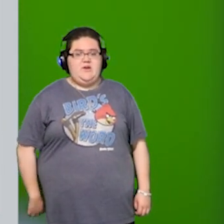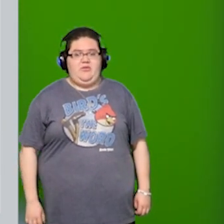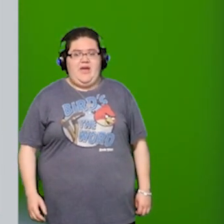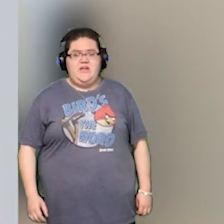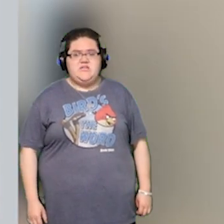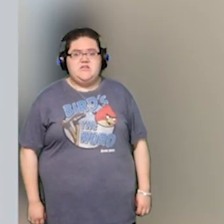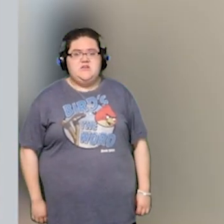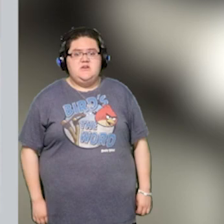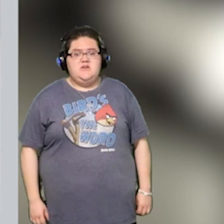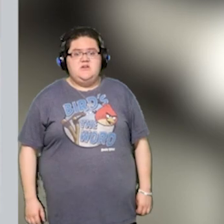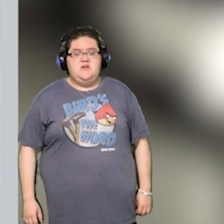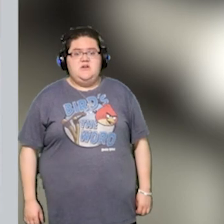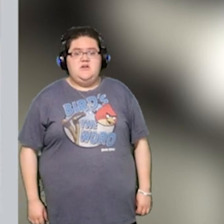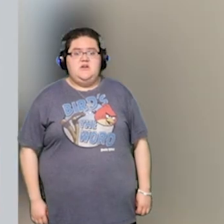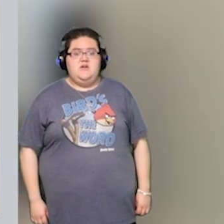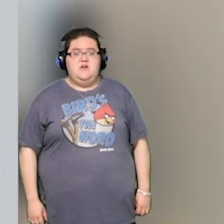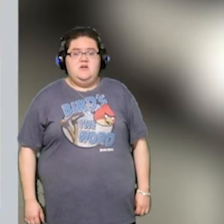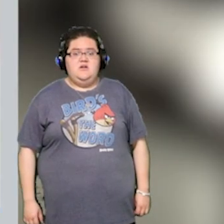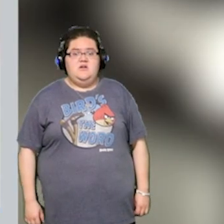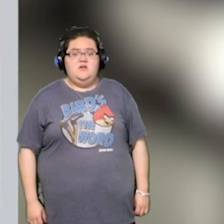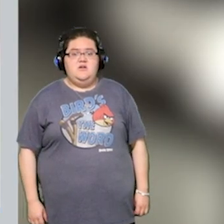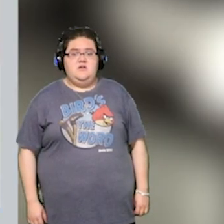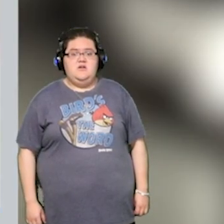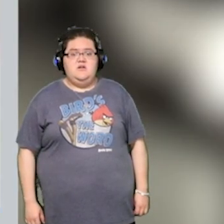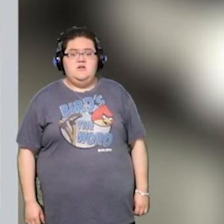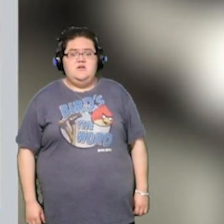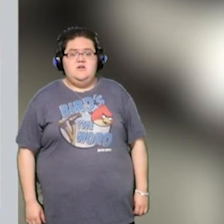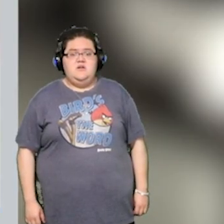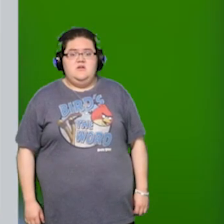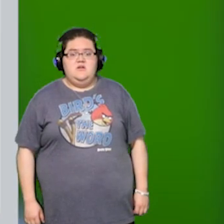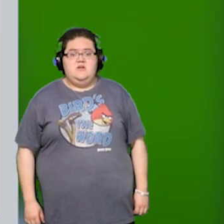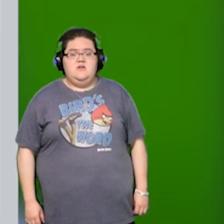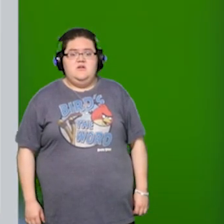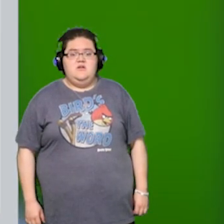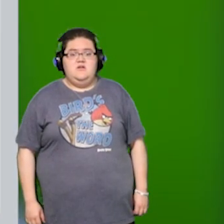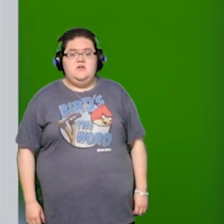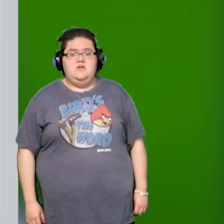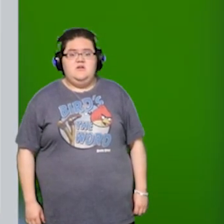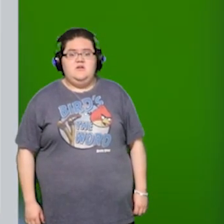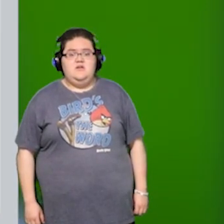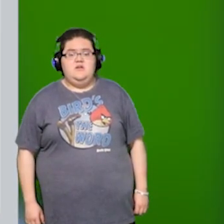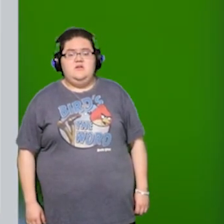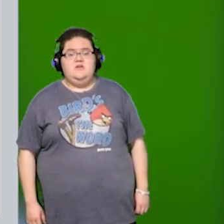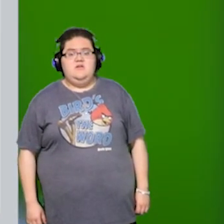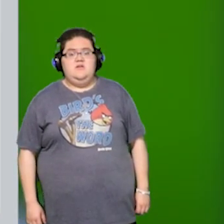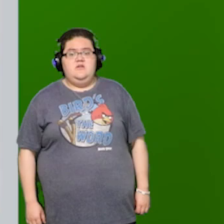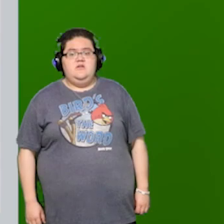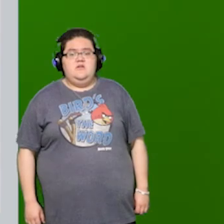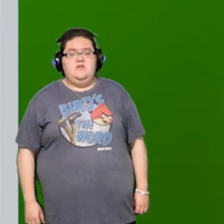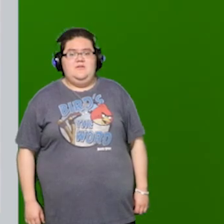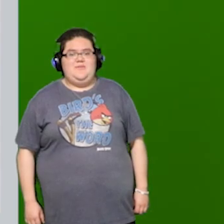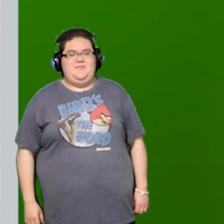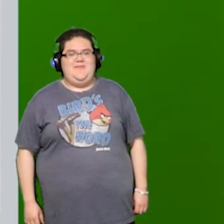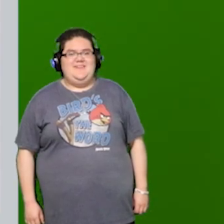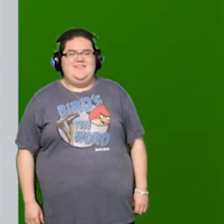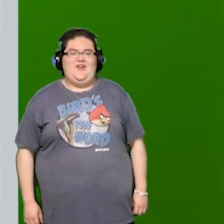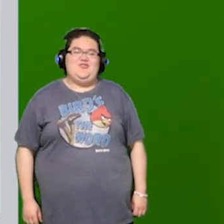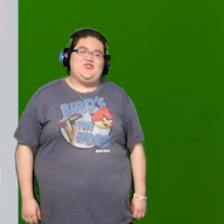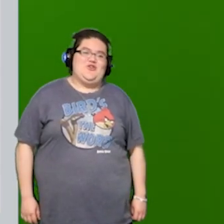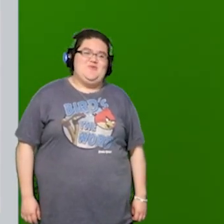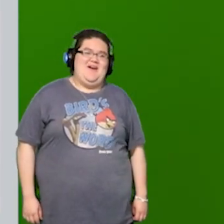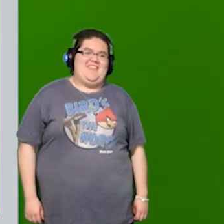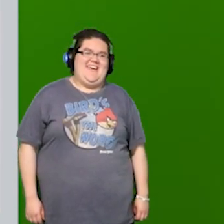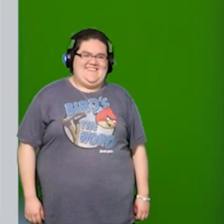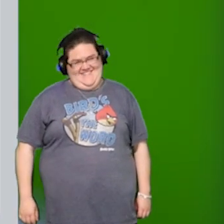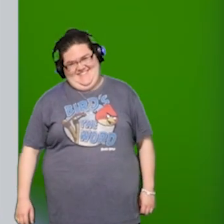Yeah, Rey Mysterio killed someone. No, I didn't know that. How? In the ring. Who? In some. What was it? Let me find it. What did he do? I'm in my office. But, are